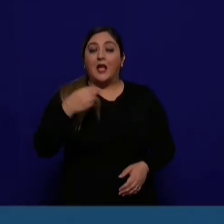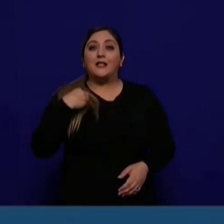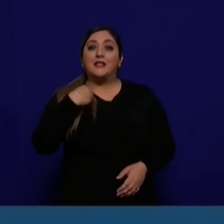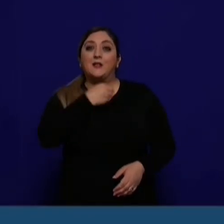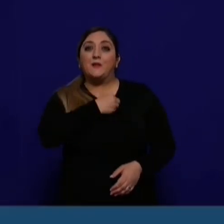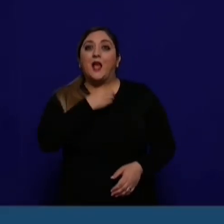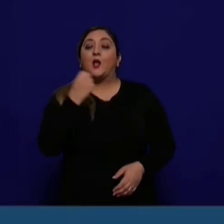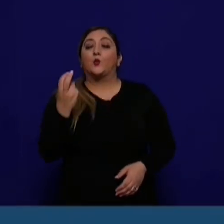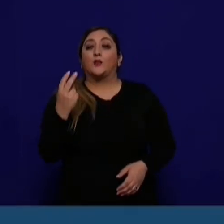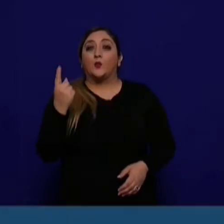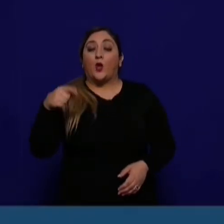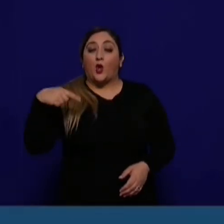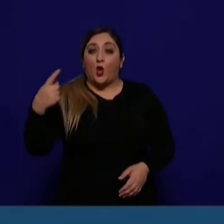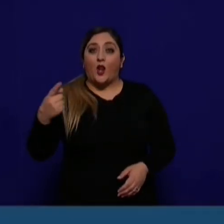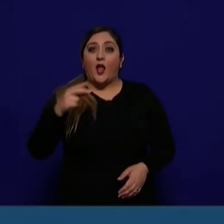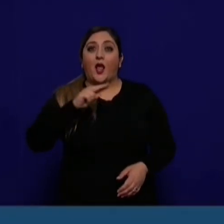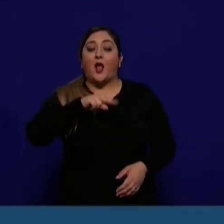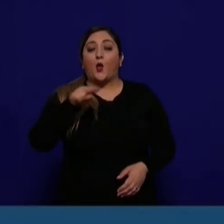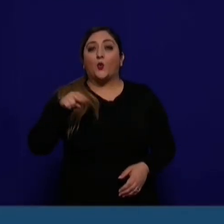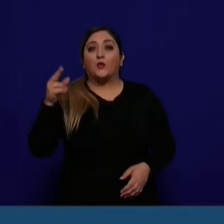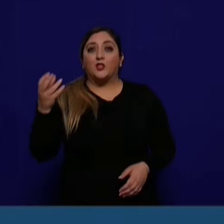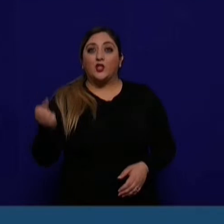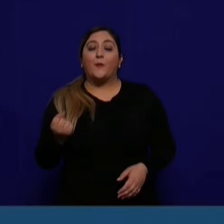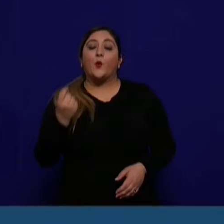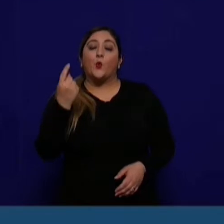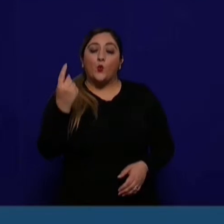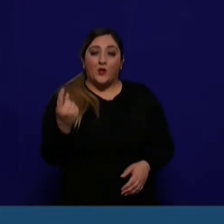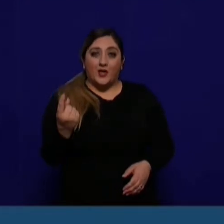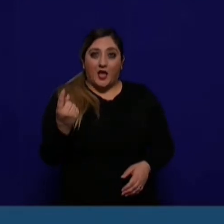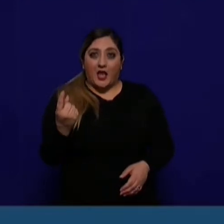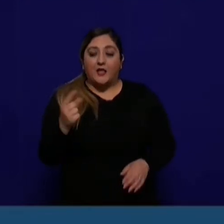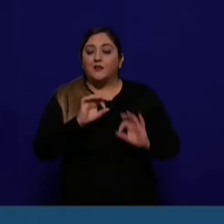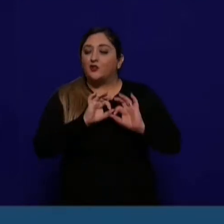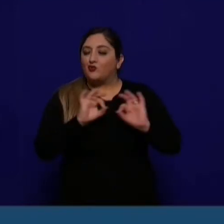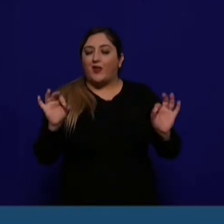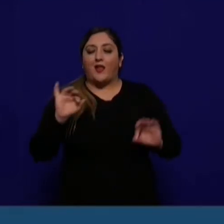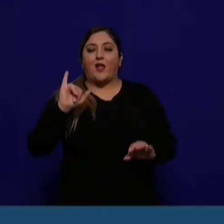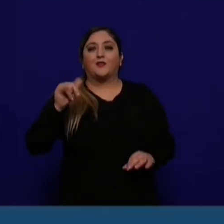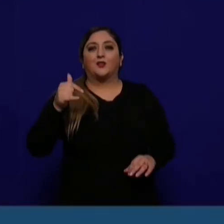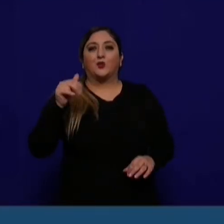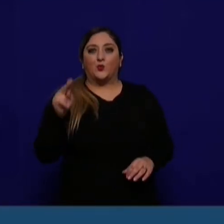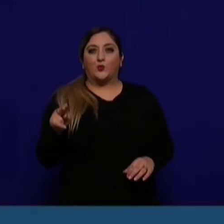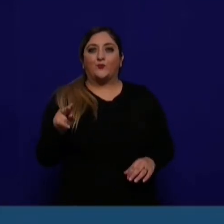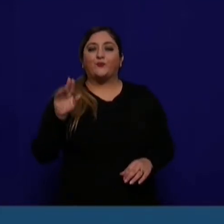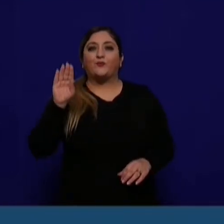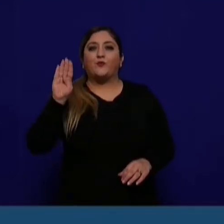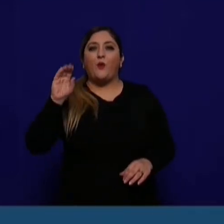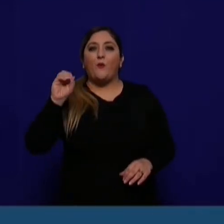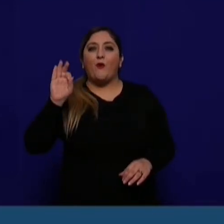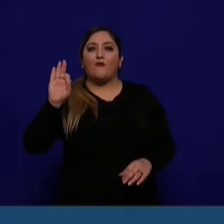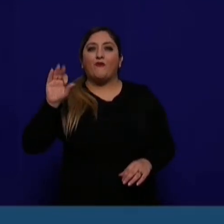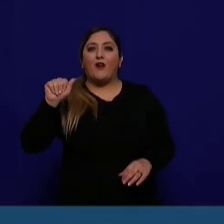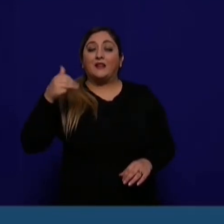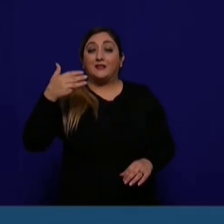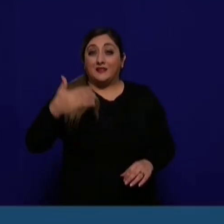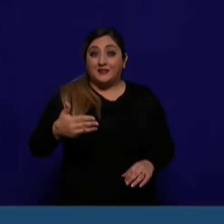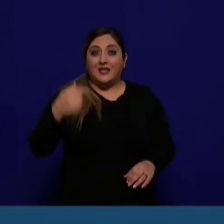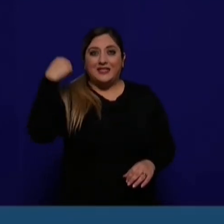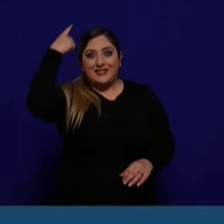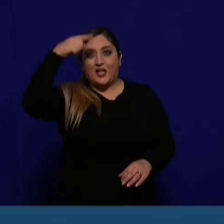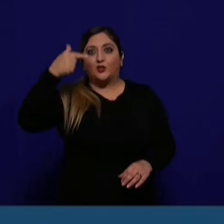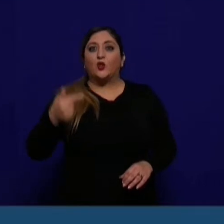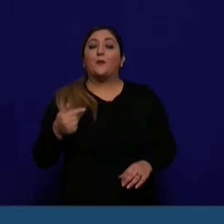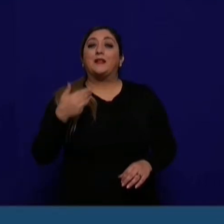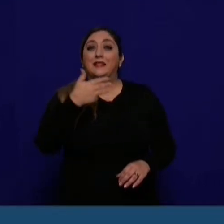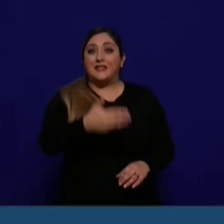21, l-Isptar Ġenerali ta' Għawdex hemm persuna waħda u ħadd m'hemm l-ITU, Boffa bqa' 9, St. Thomas għandna 9, Caring Grek